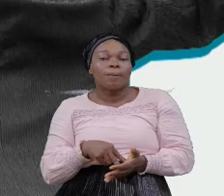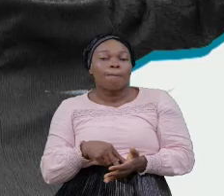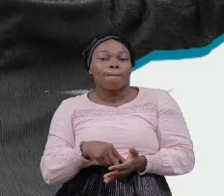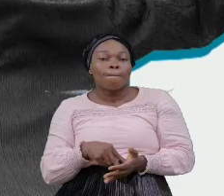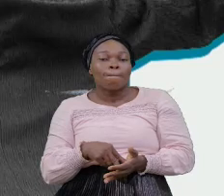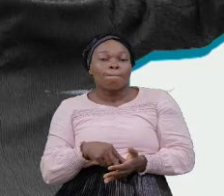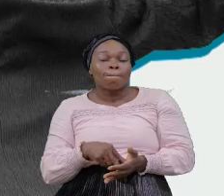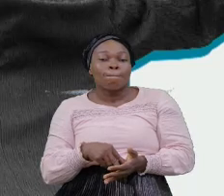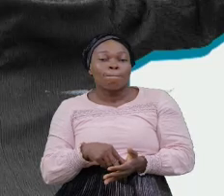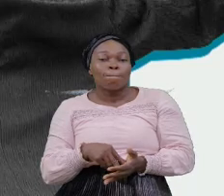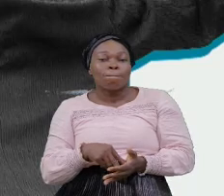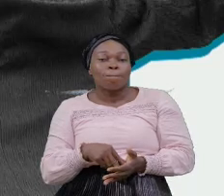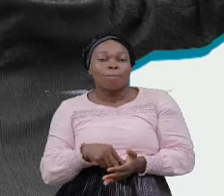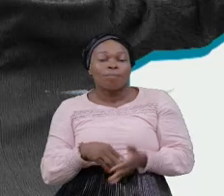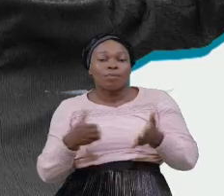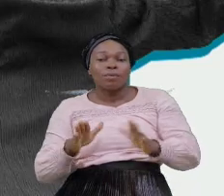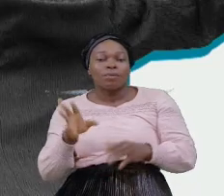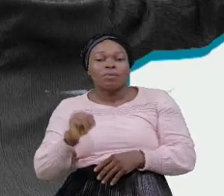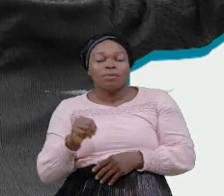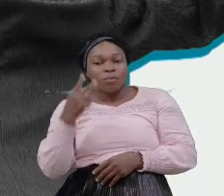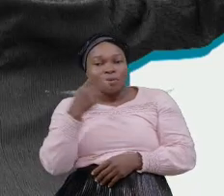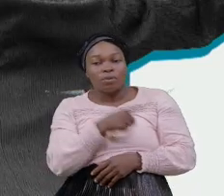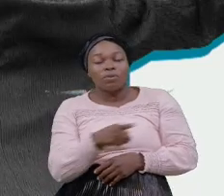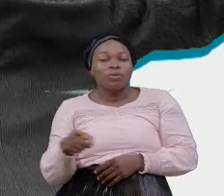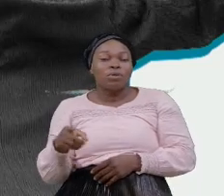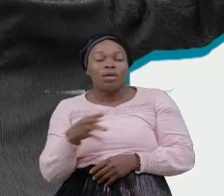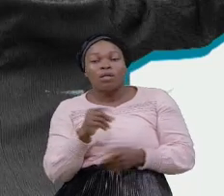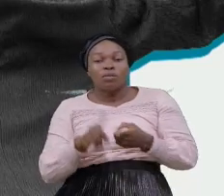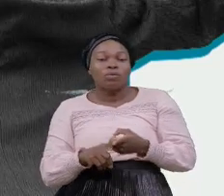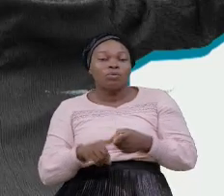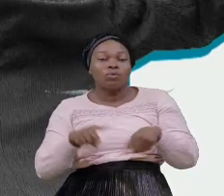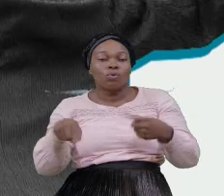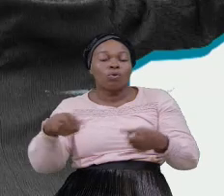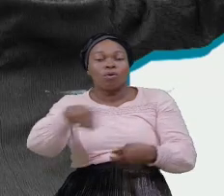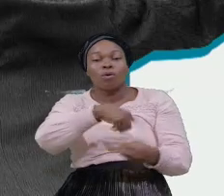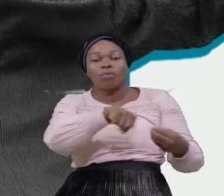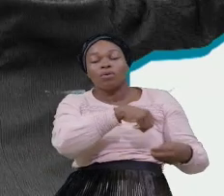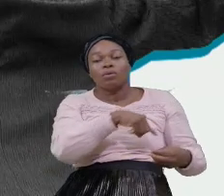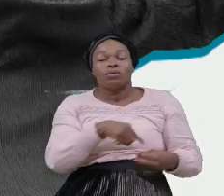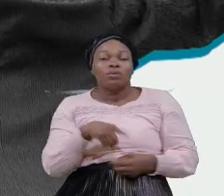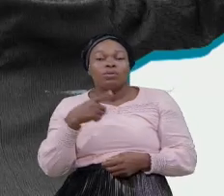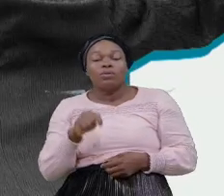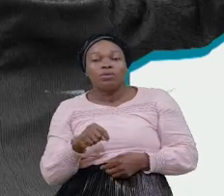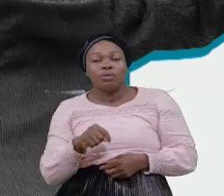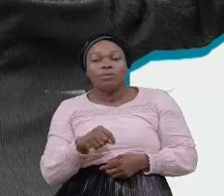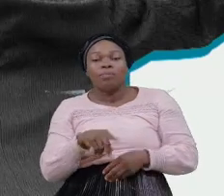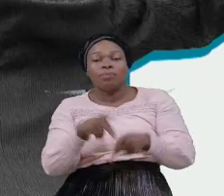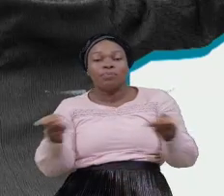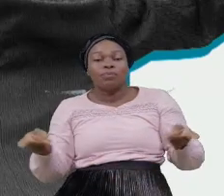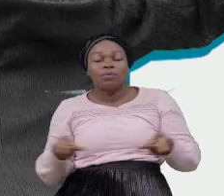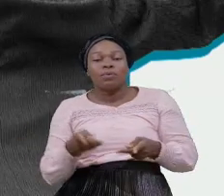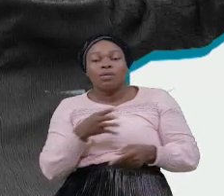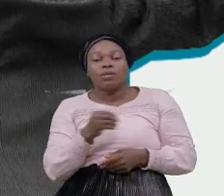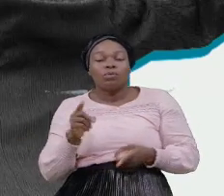let them see you. Let's spread ourselves all over the field. Let's be smart about